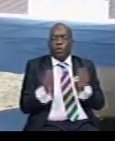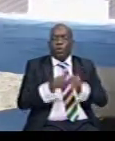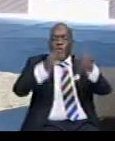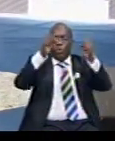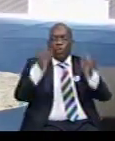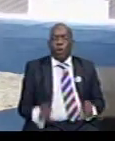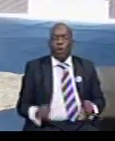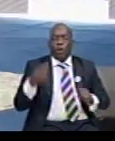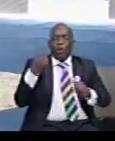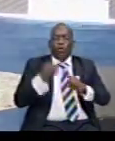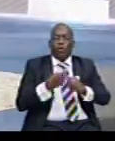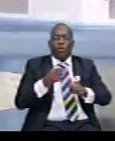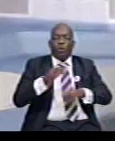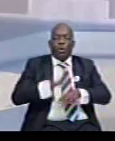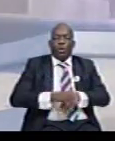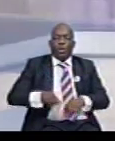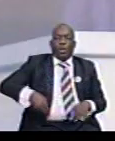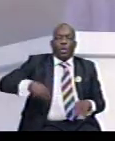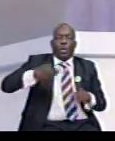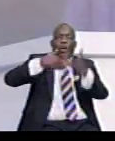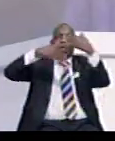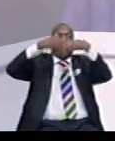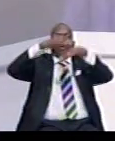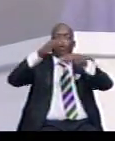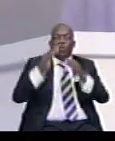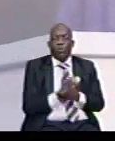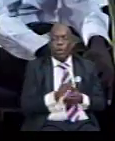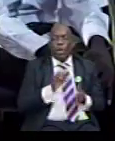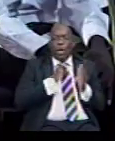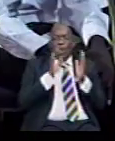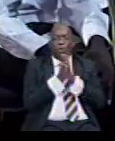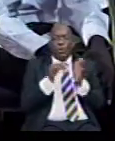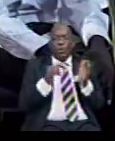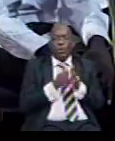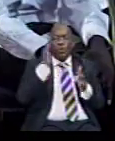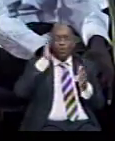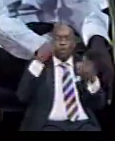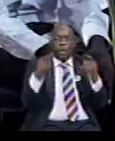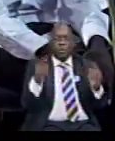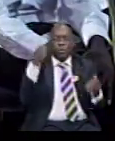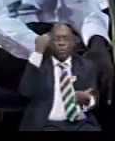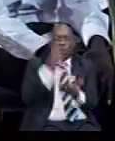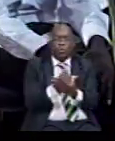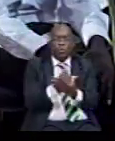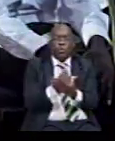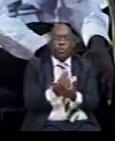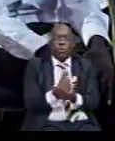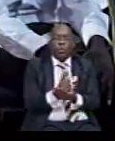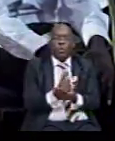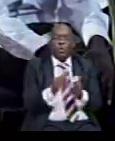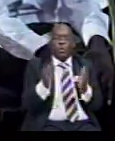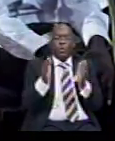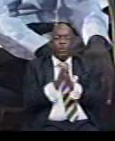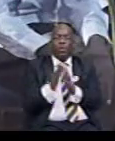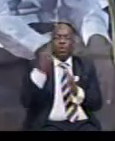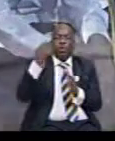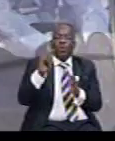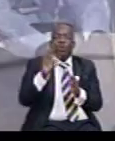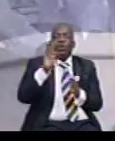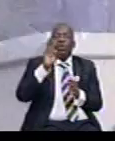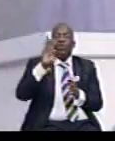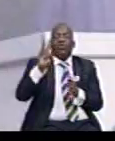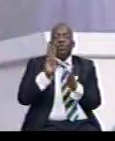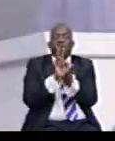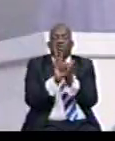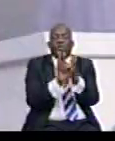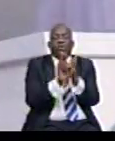from on high. I pray it will happen. Praying for 2 minutes may not make